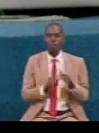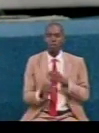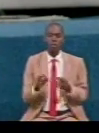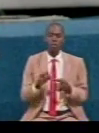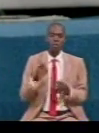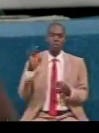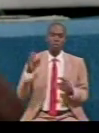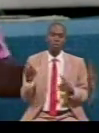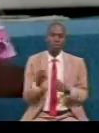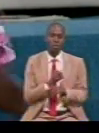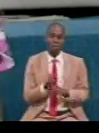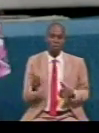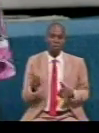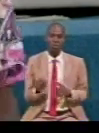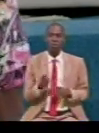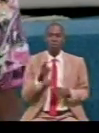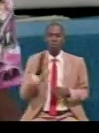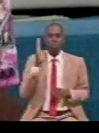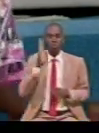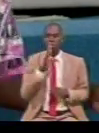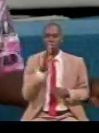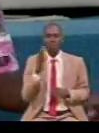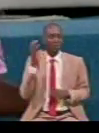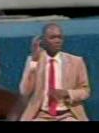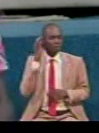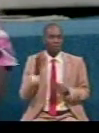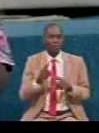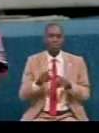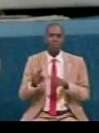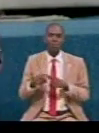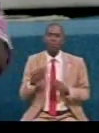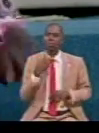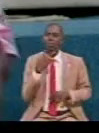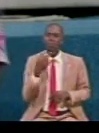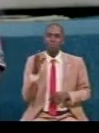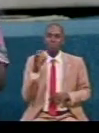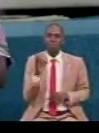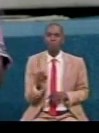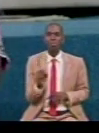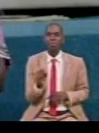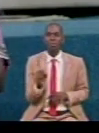evenings. I could hear a lot of voices, people surrounding